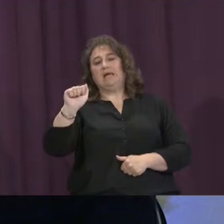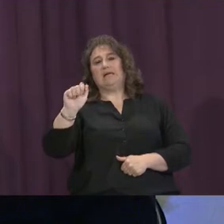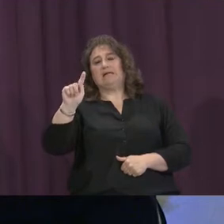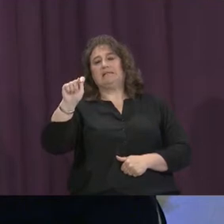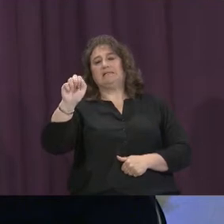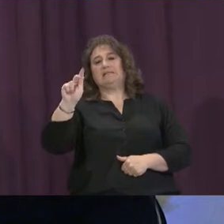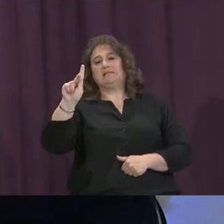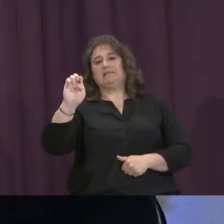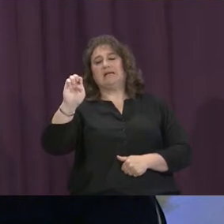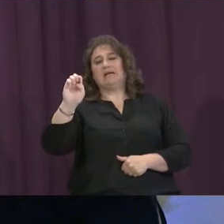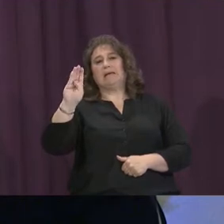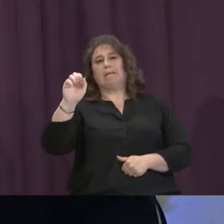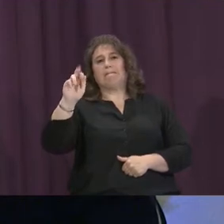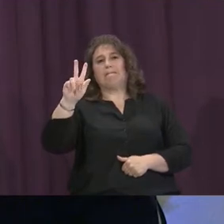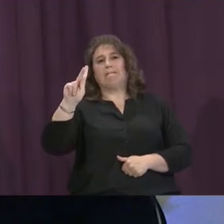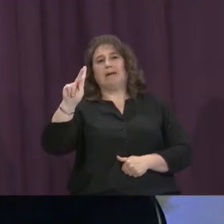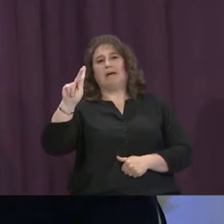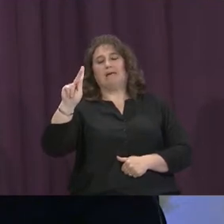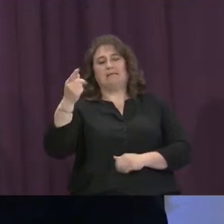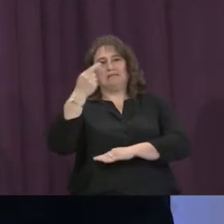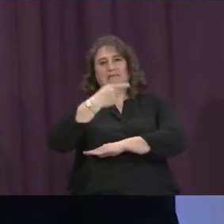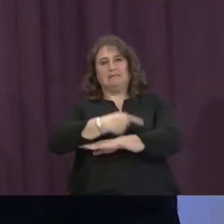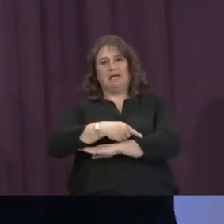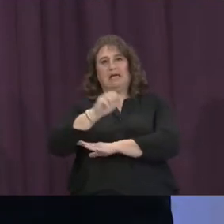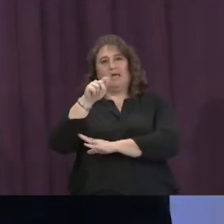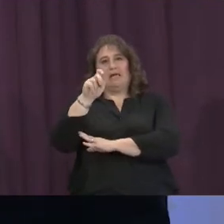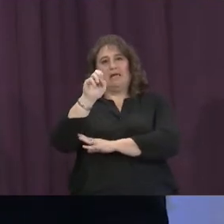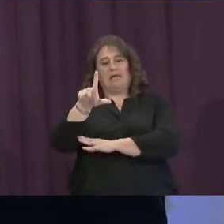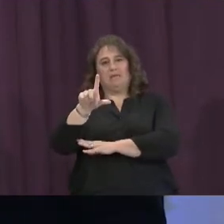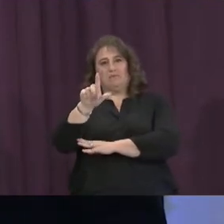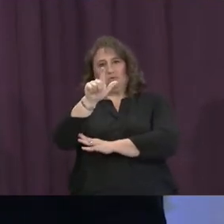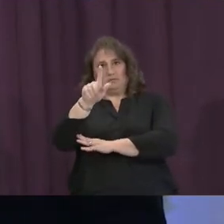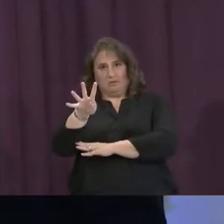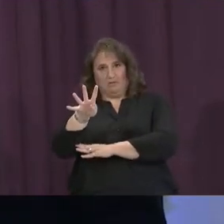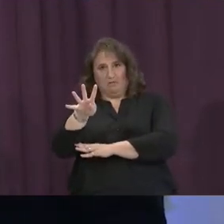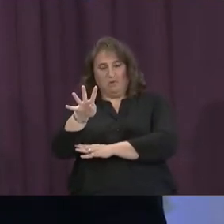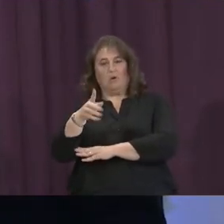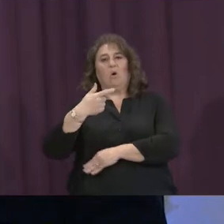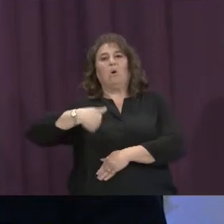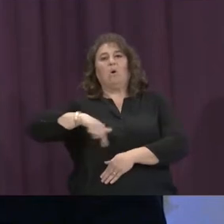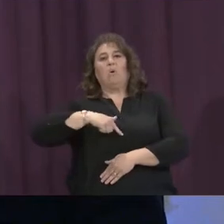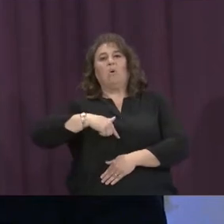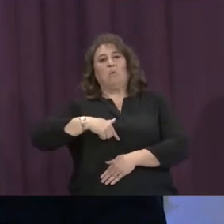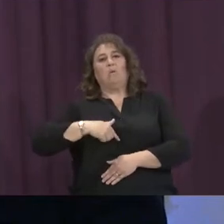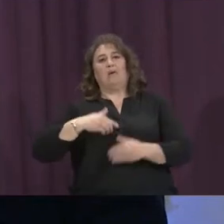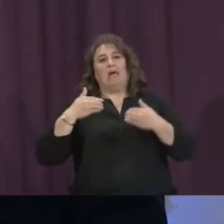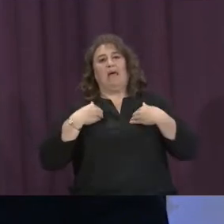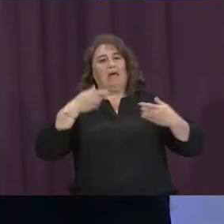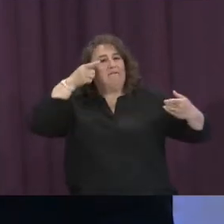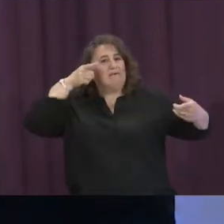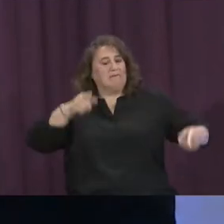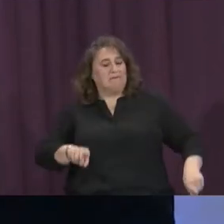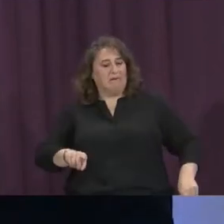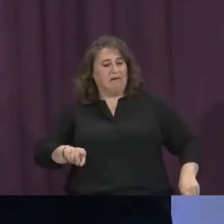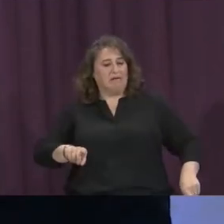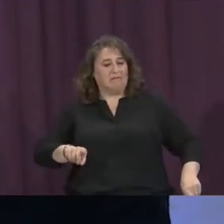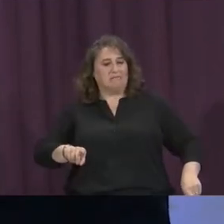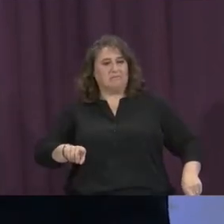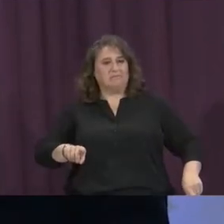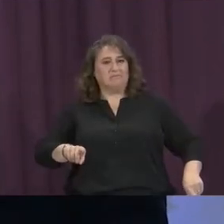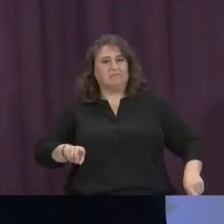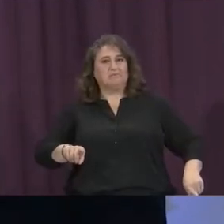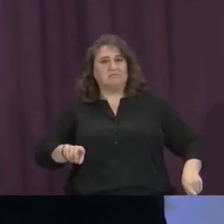It'll be April the 24th. Our Goodwill Easter Seals Miami Valley, we will be hosting an event on our grounds,